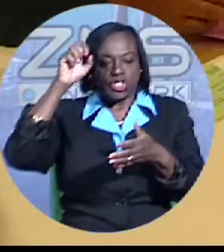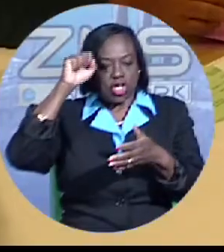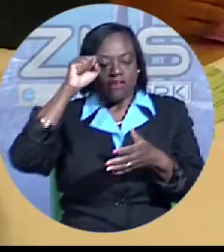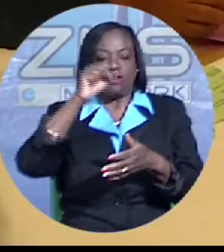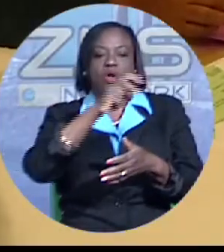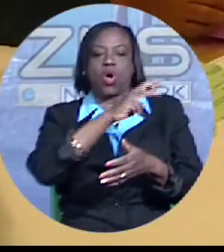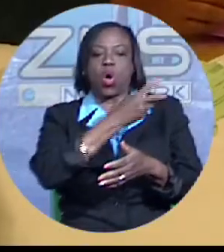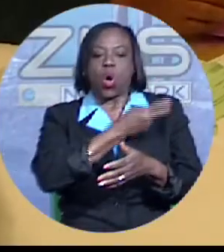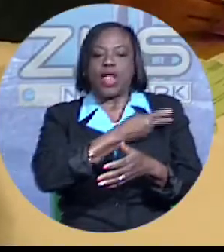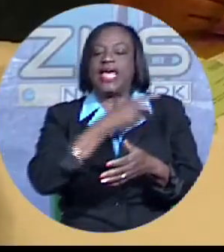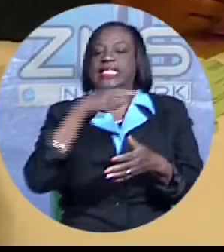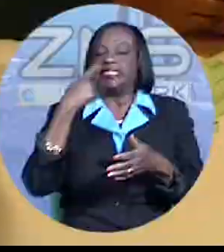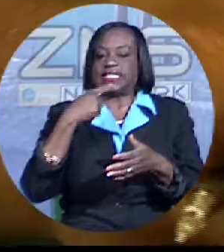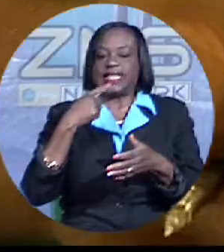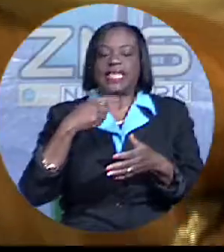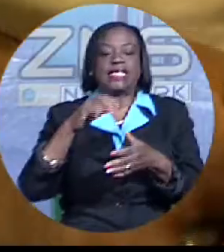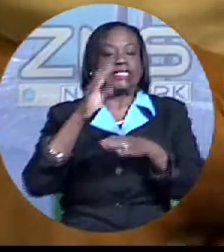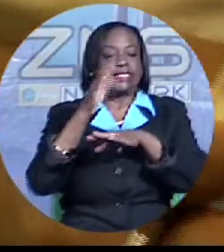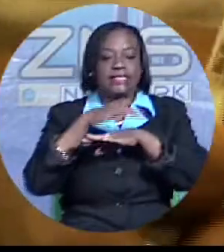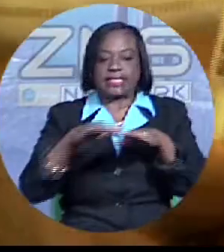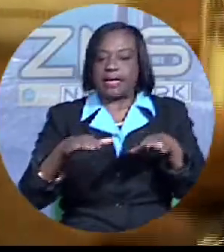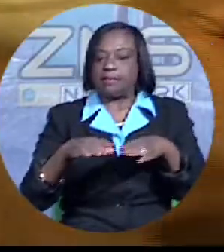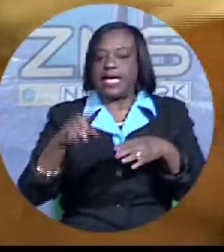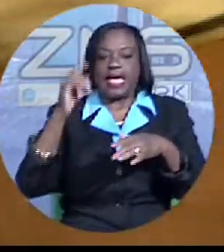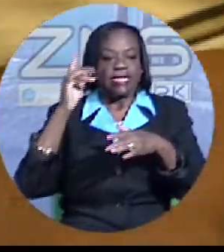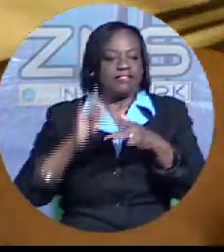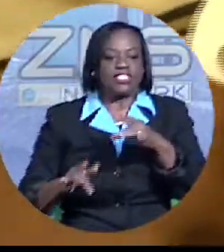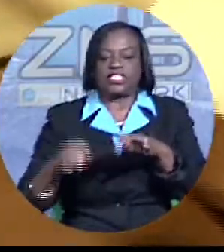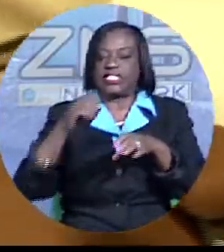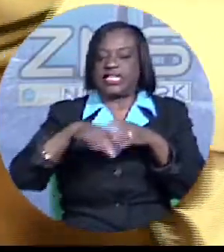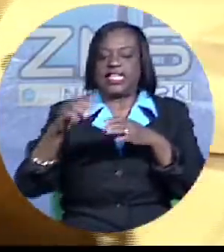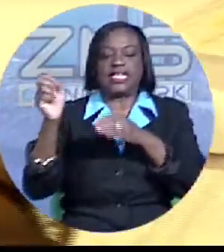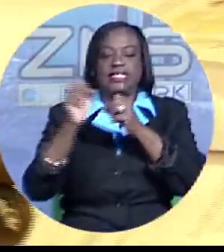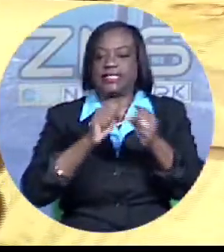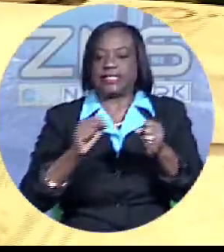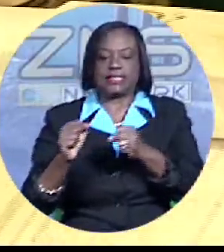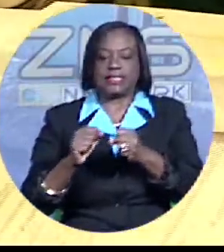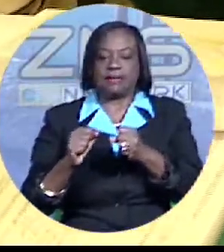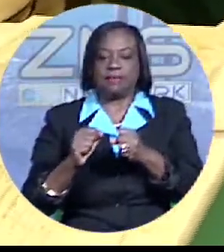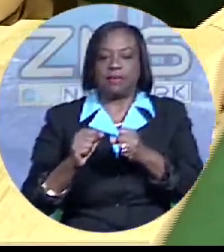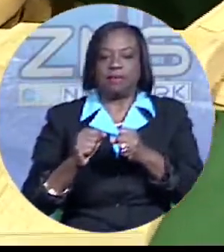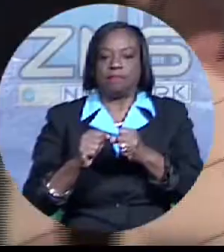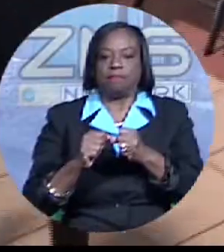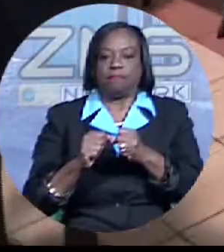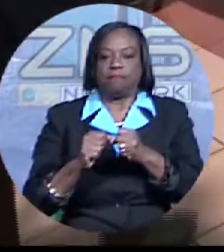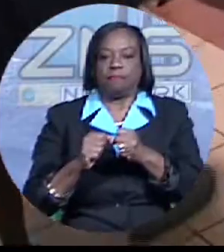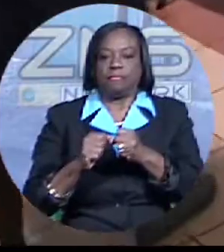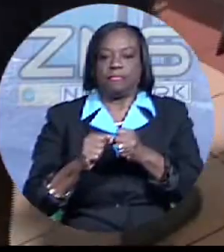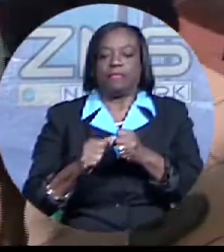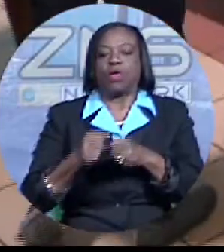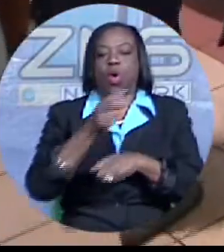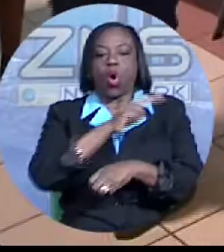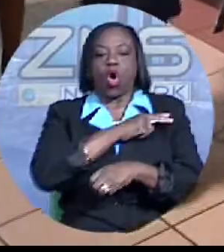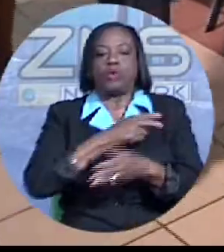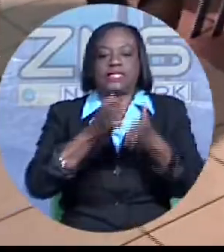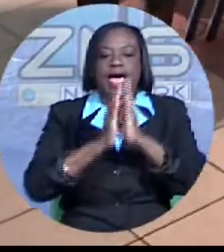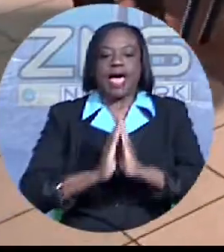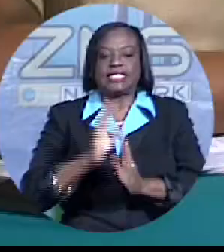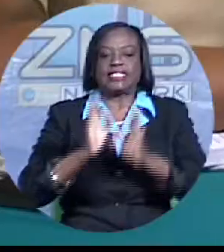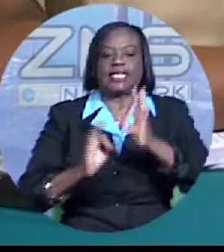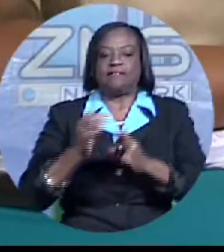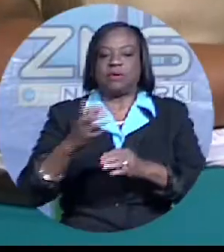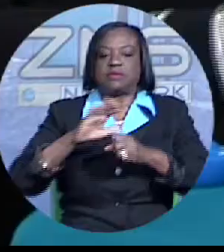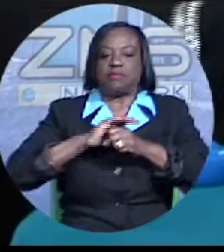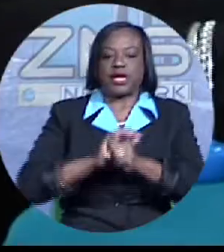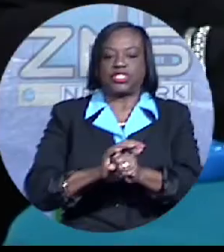system. With dismally low voter registration figures this close before a general election, Hall was asked if there was